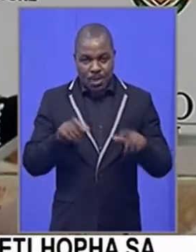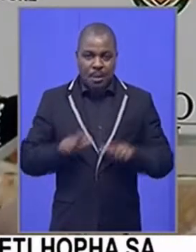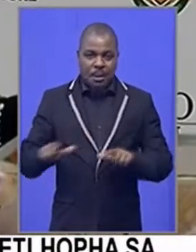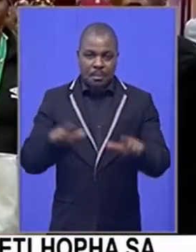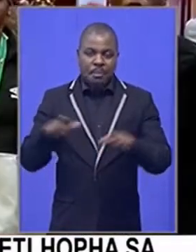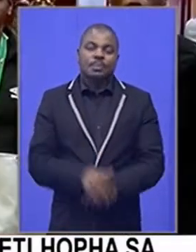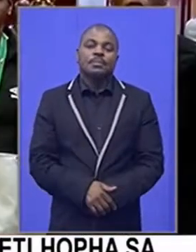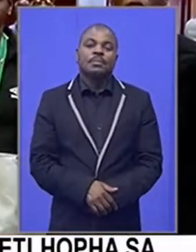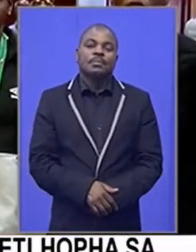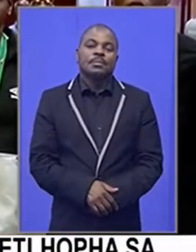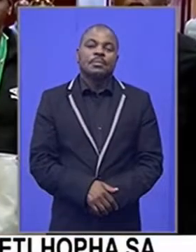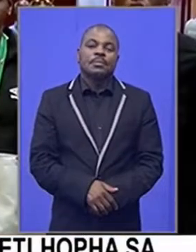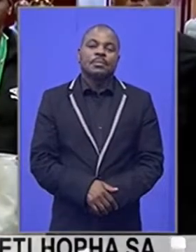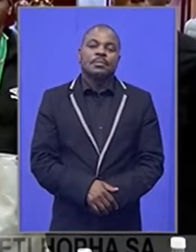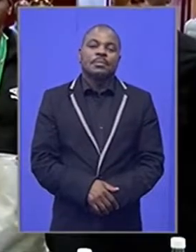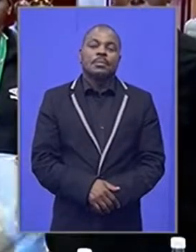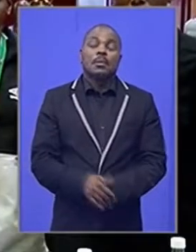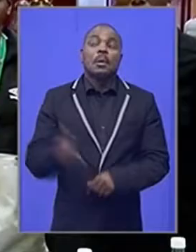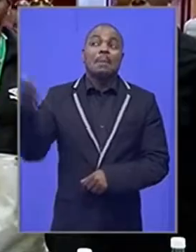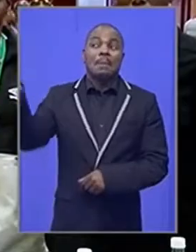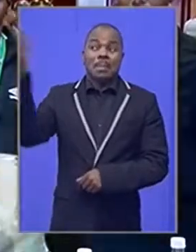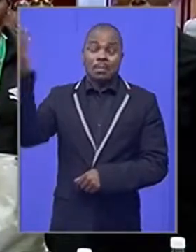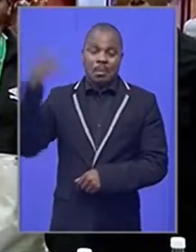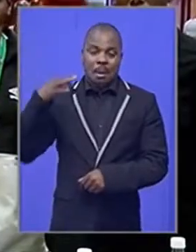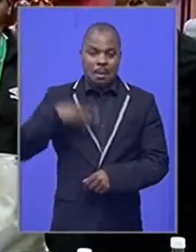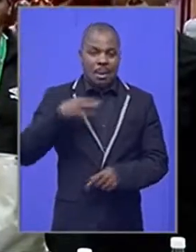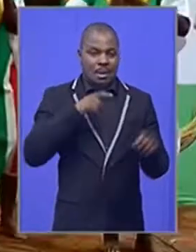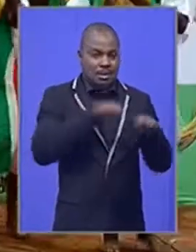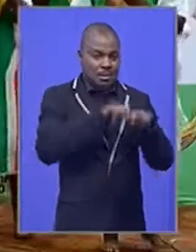Limpopo. Mo nakong e fetileng Banyana